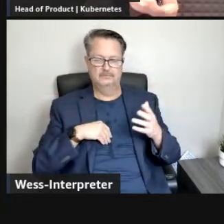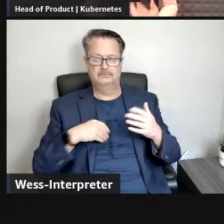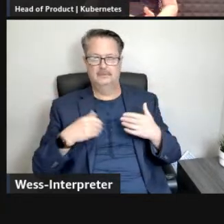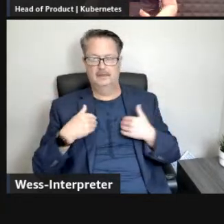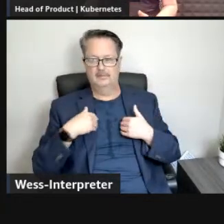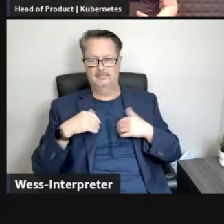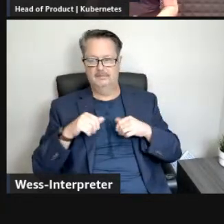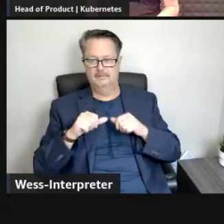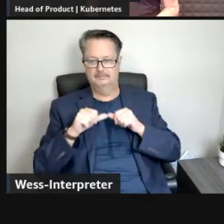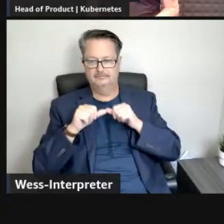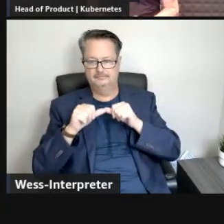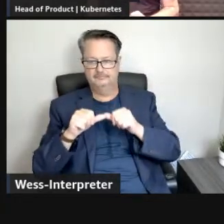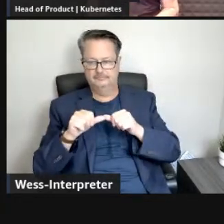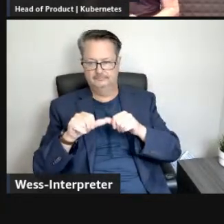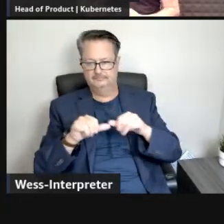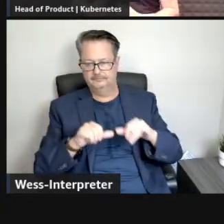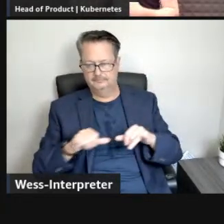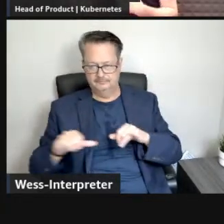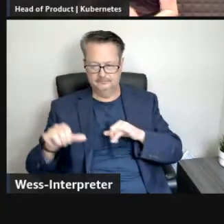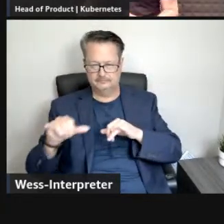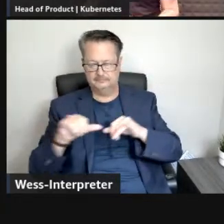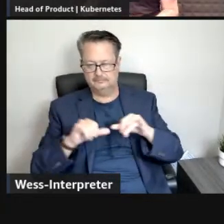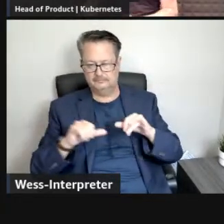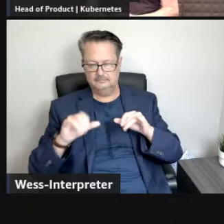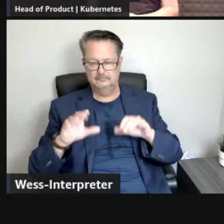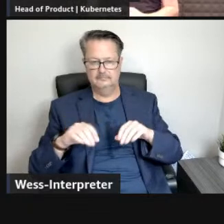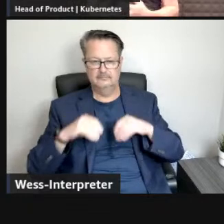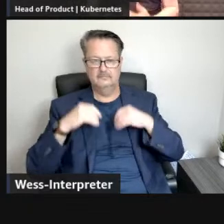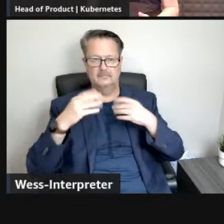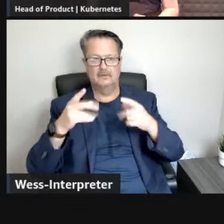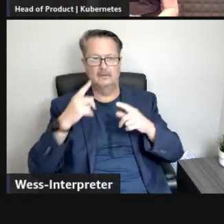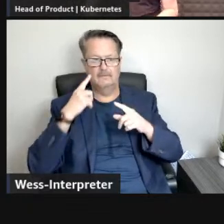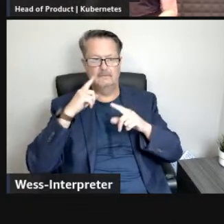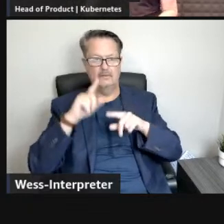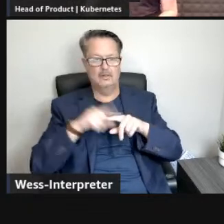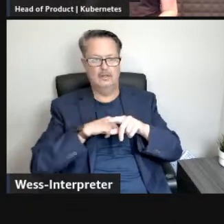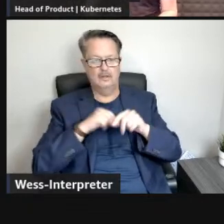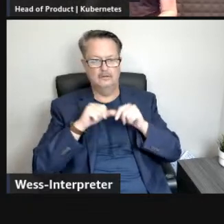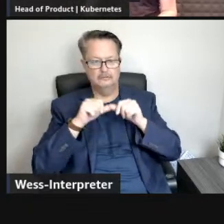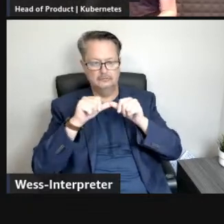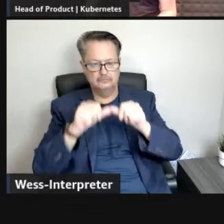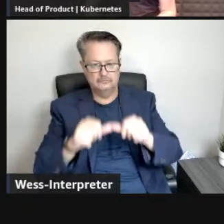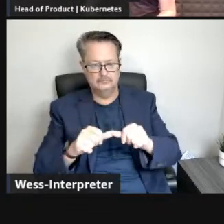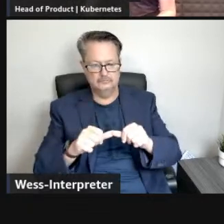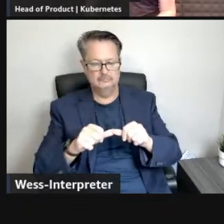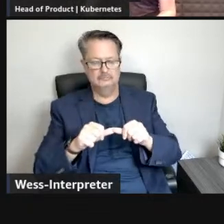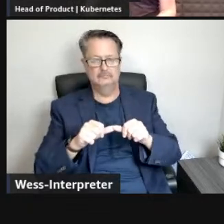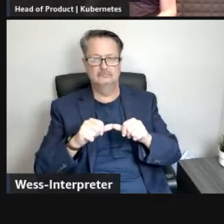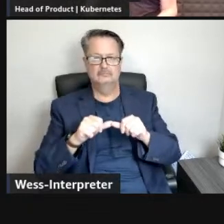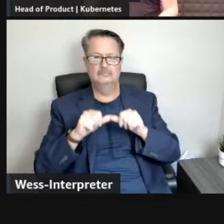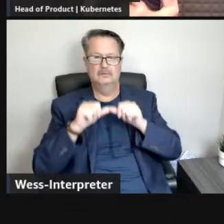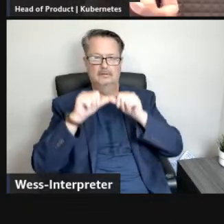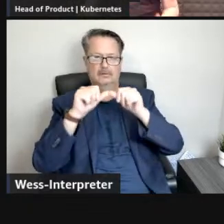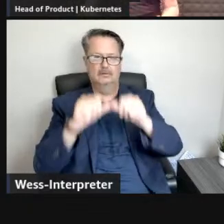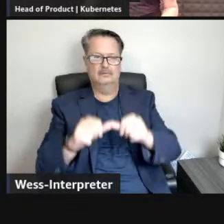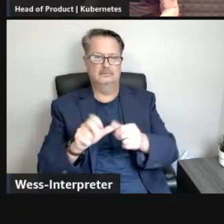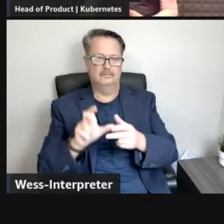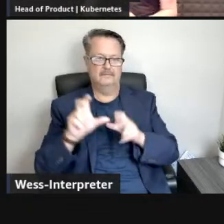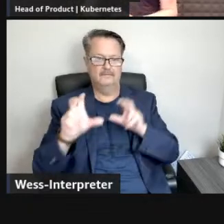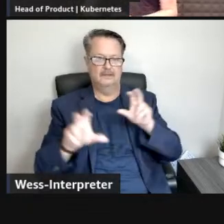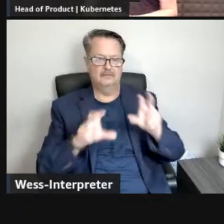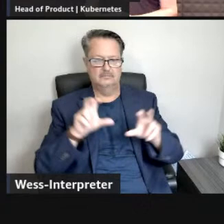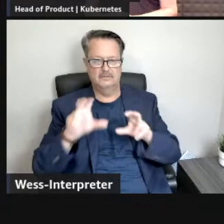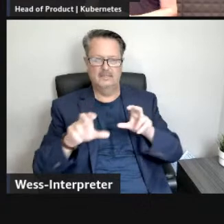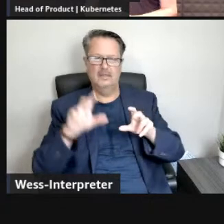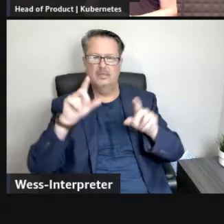having that standard allows companies to really plan for the long term and reduce the long-term risk in their IT investments. So these are the goals. These are